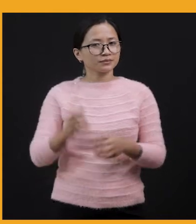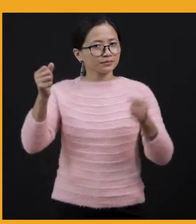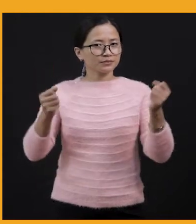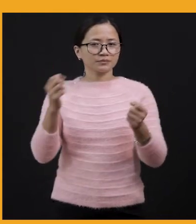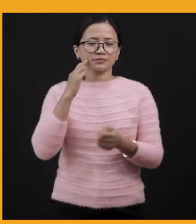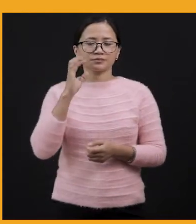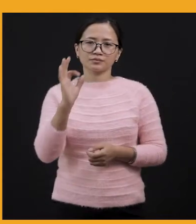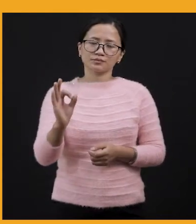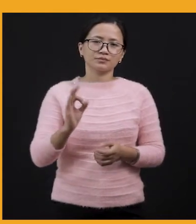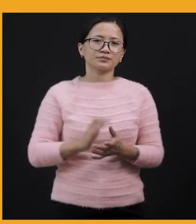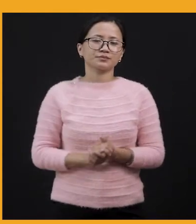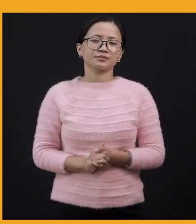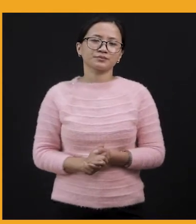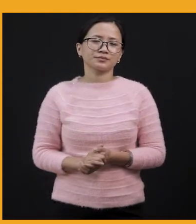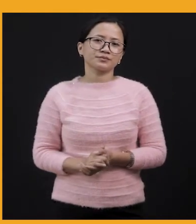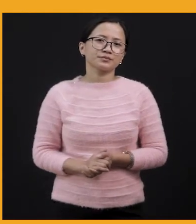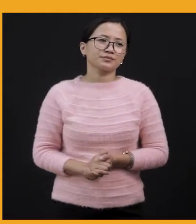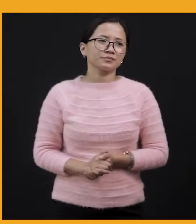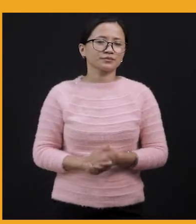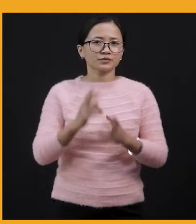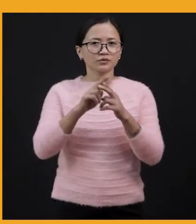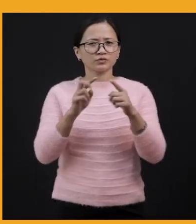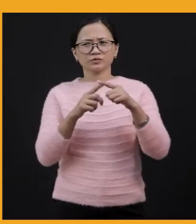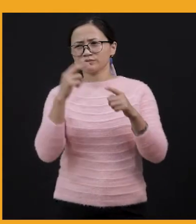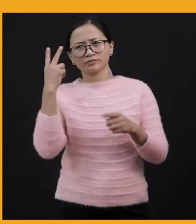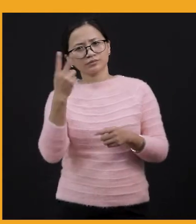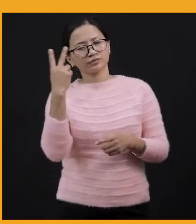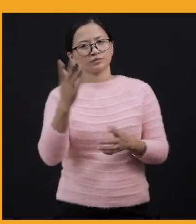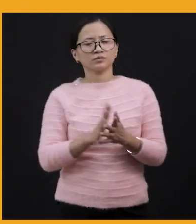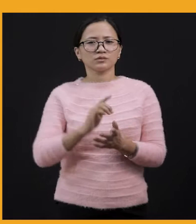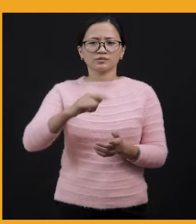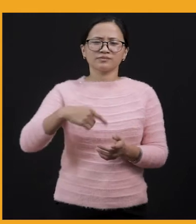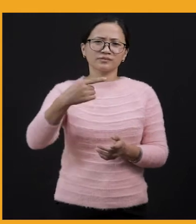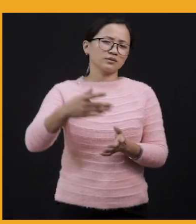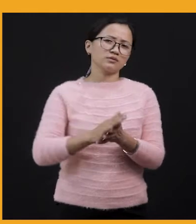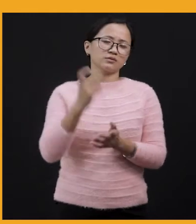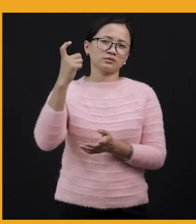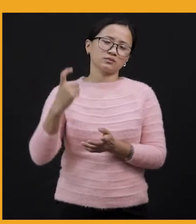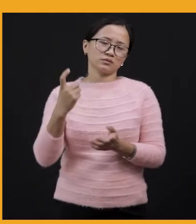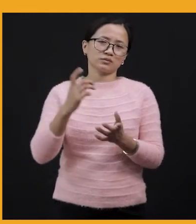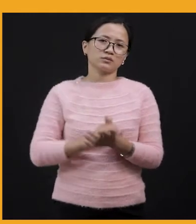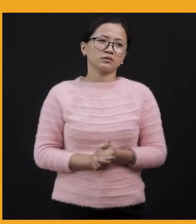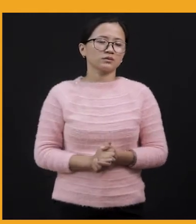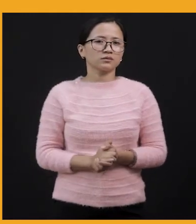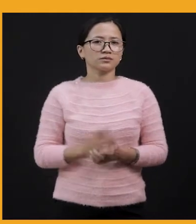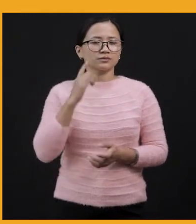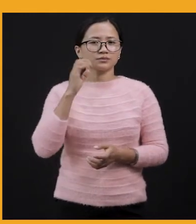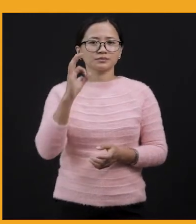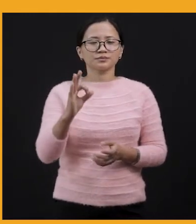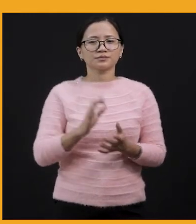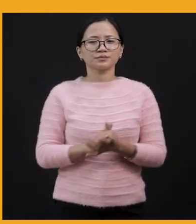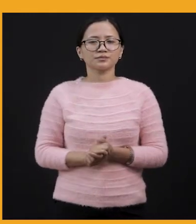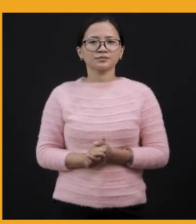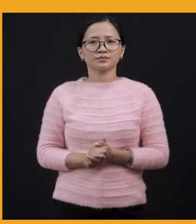cars are important, right? For traveling, for daily needs. It is important.